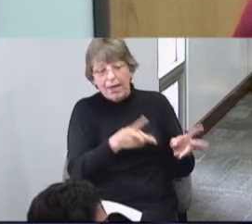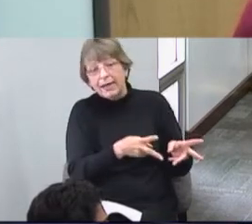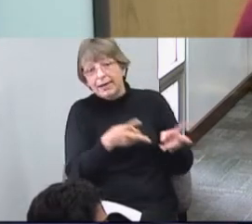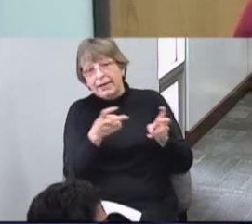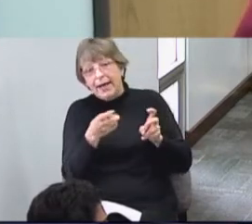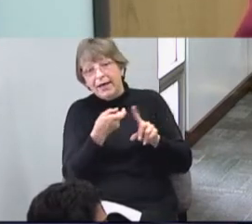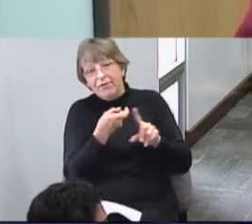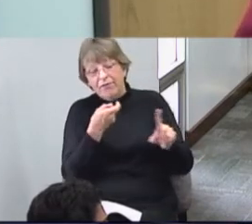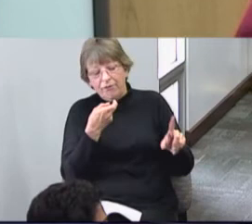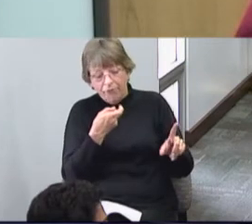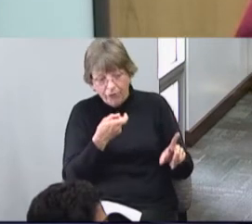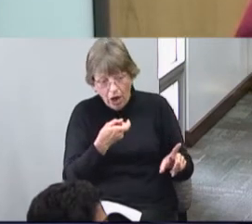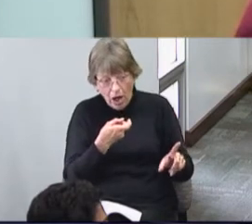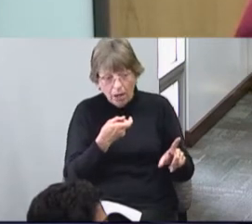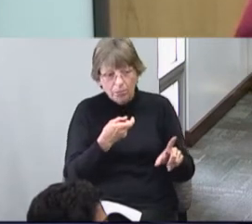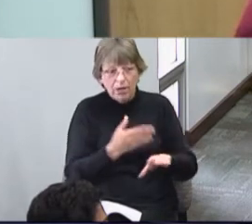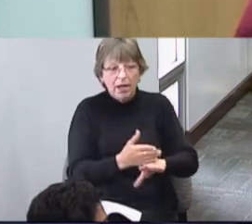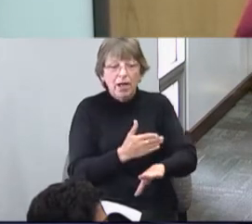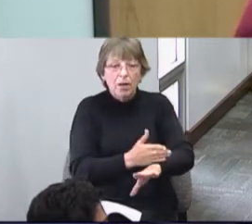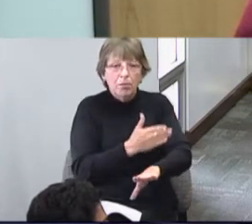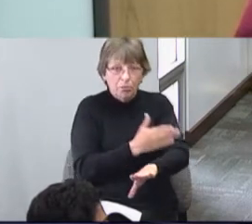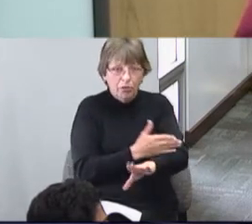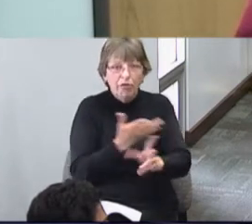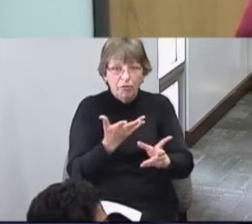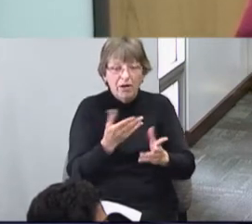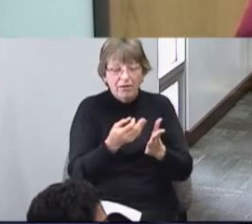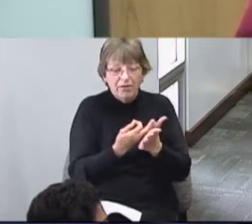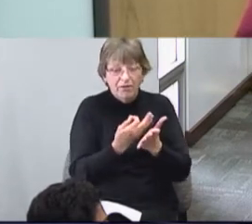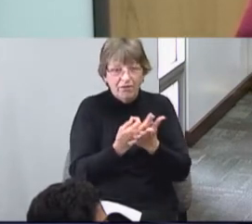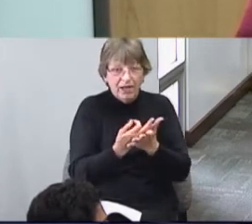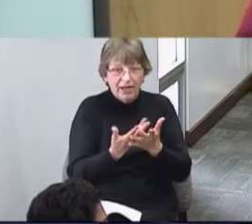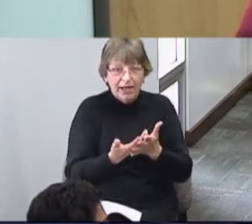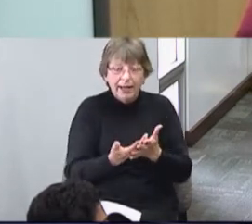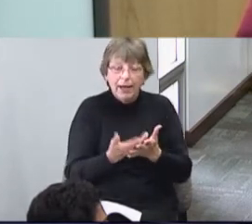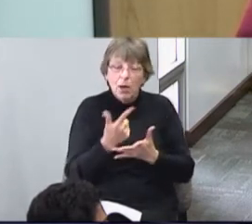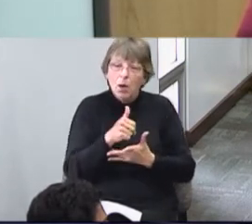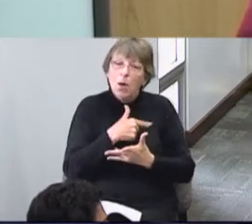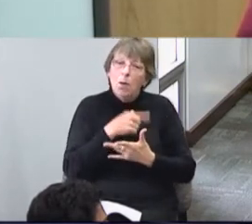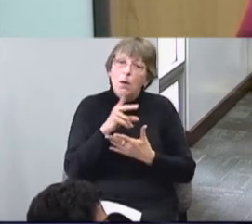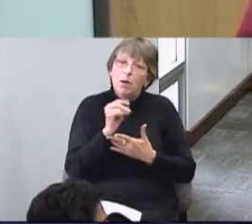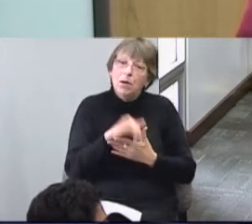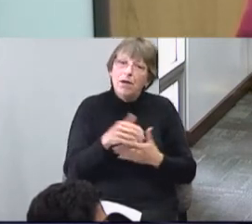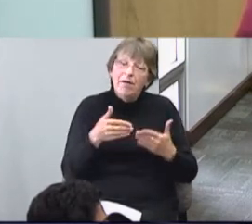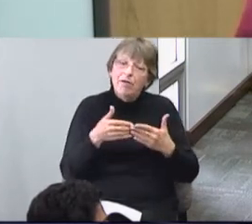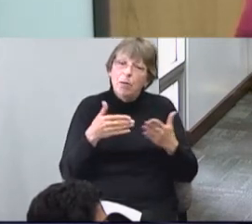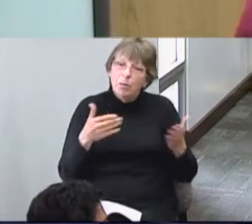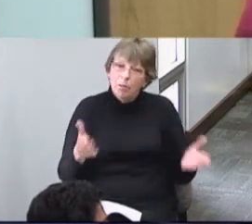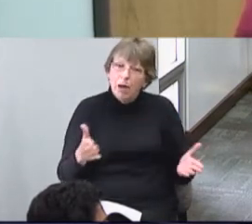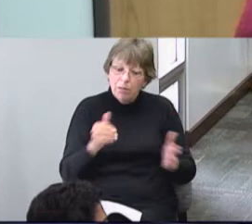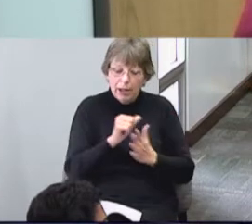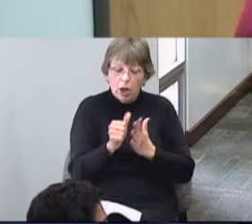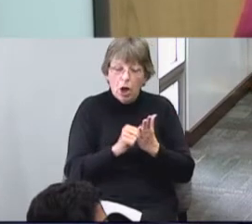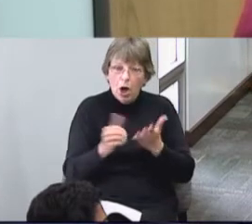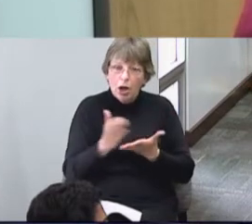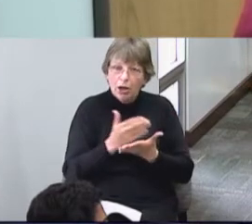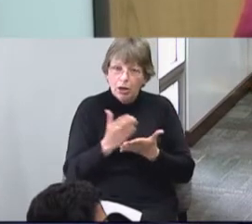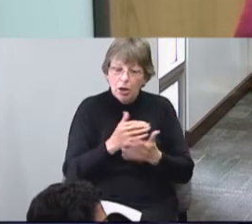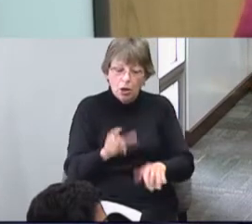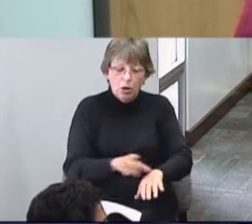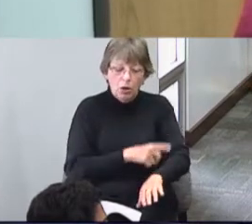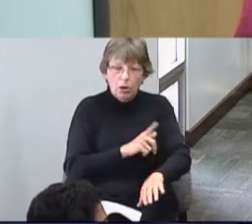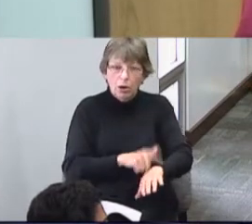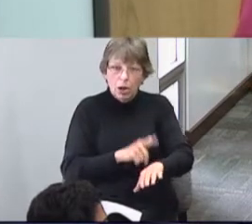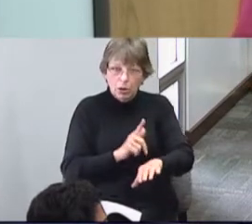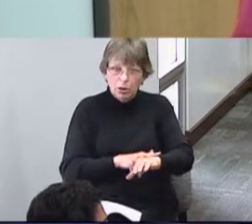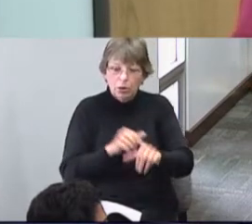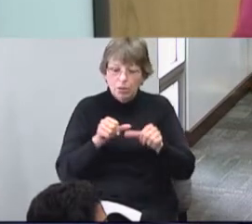The funds would be used to create and guide the development of a public art collection, long-term maintenance and conservation, and